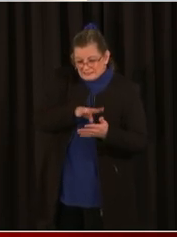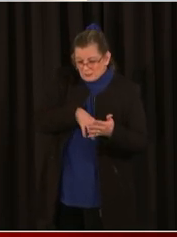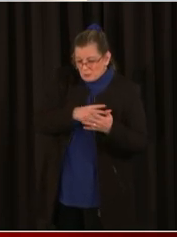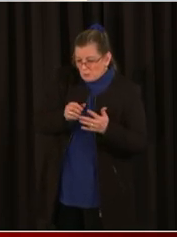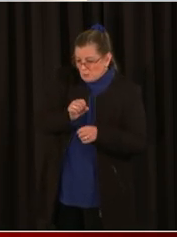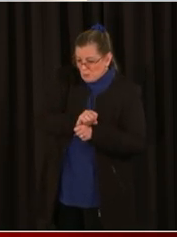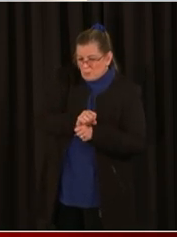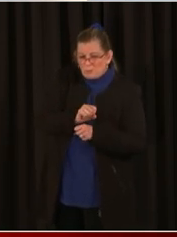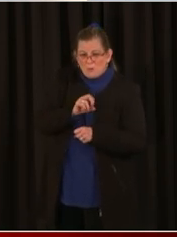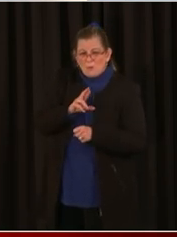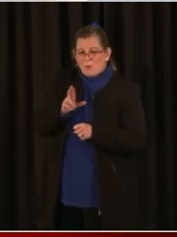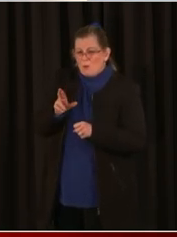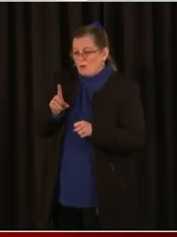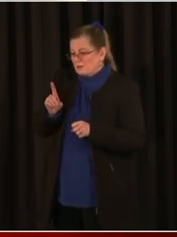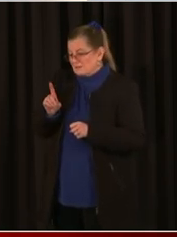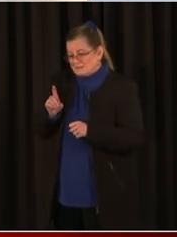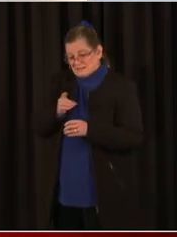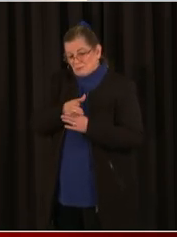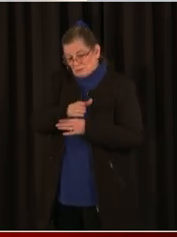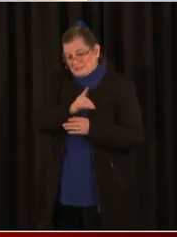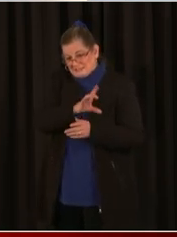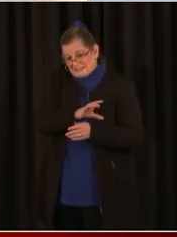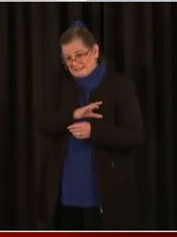their appointments through the district's